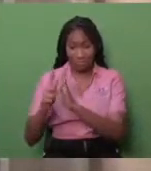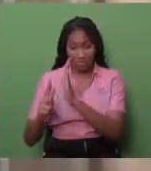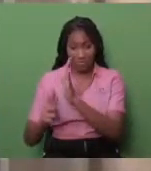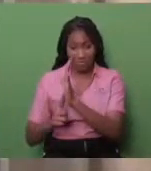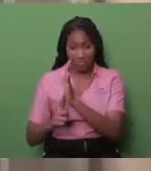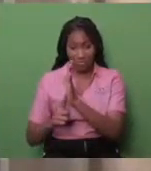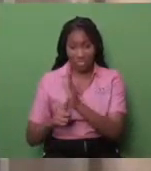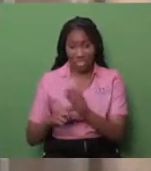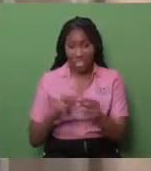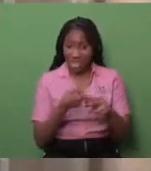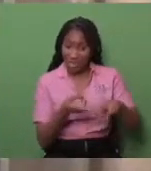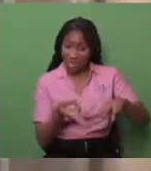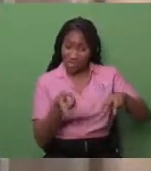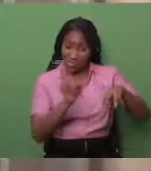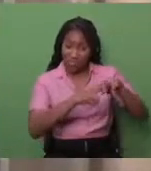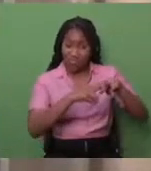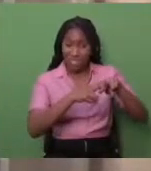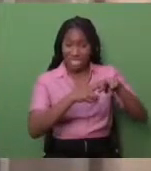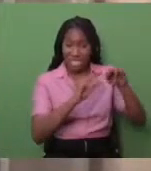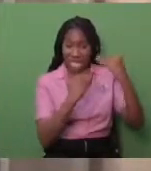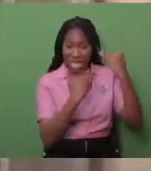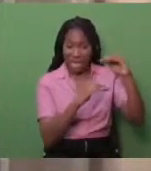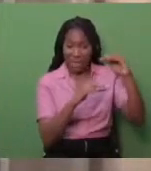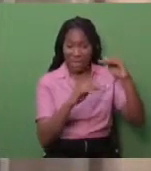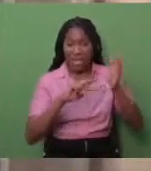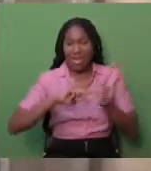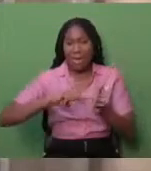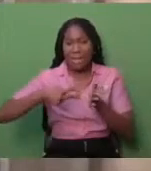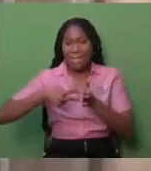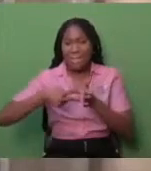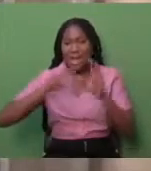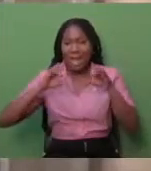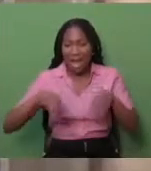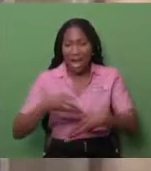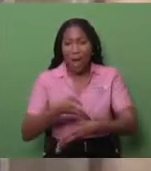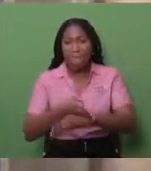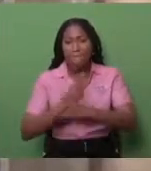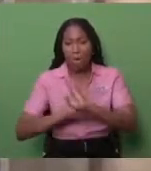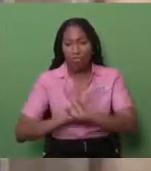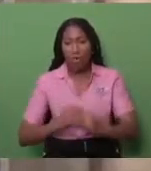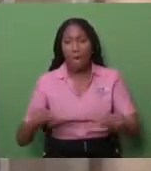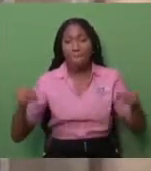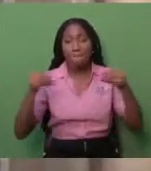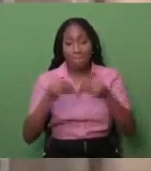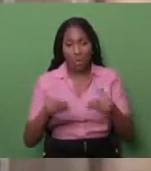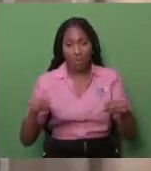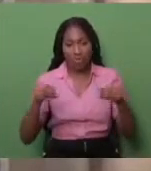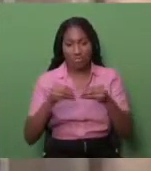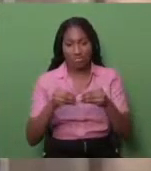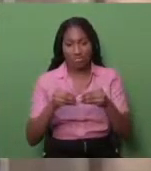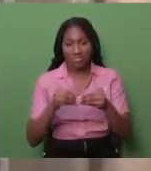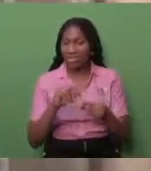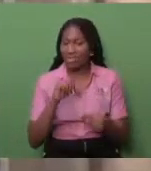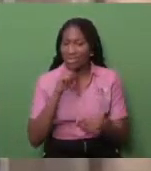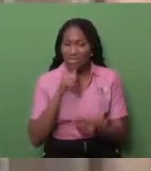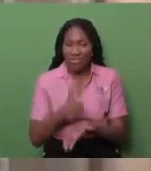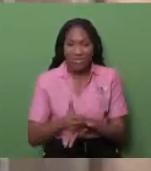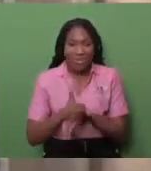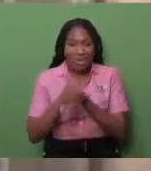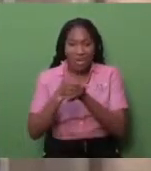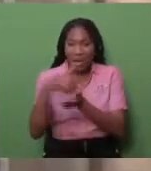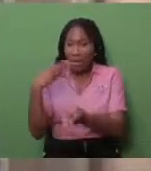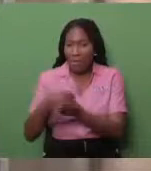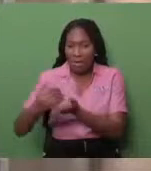in, rushed to increase the borrowing scheme, you could borrow more. Instead of creating economic growth, they continued borrowing